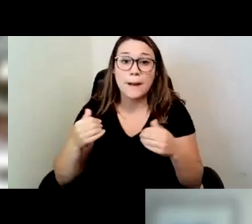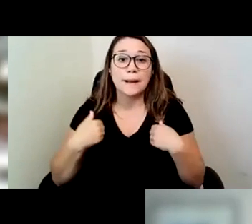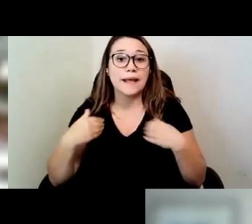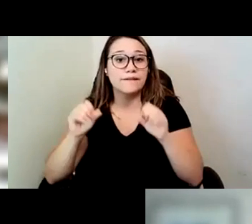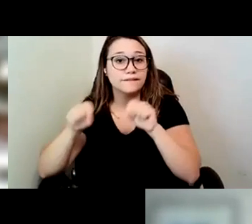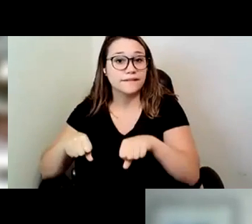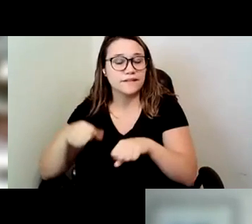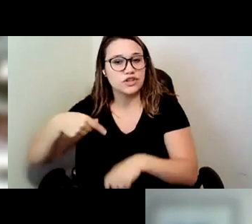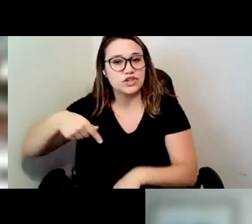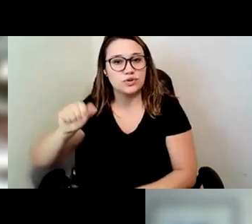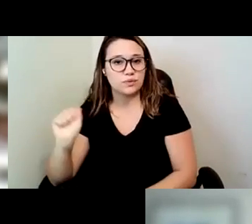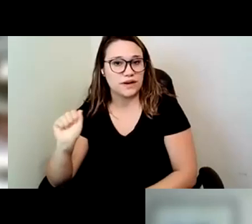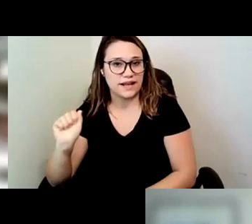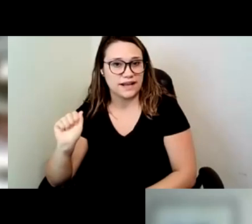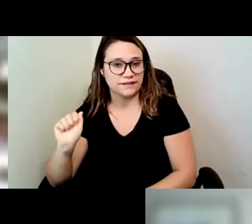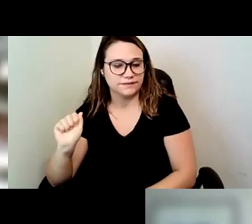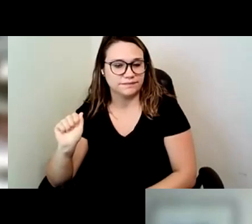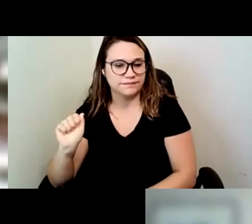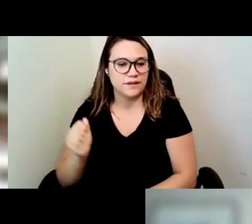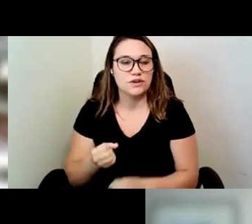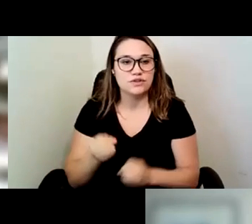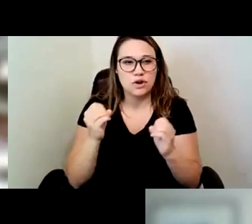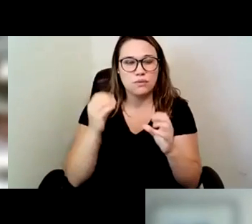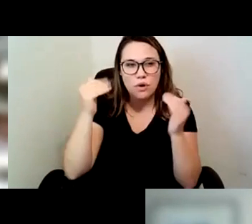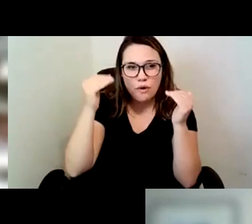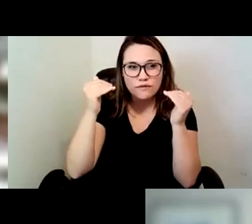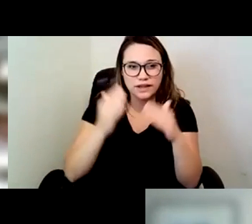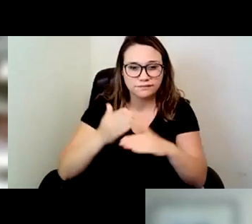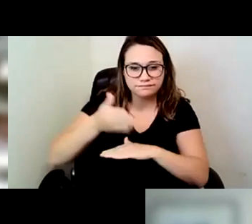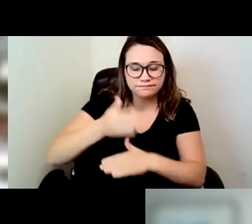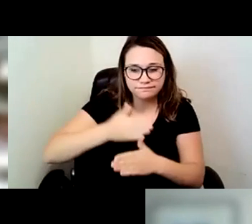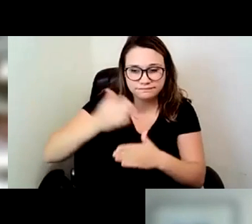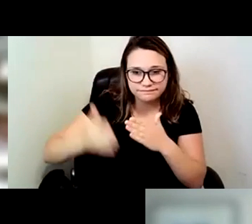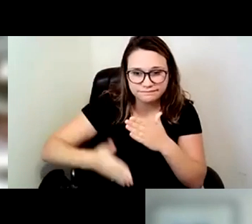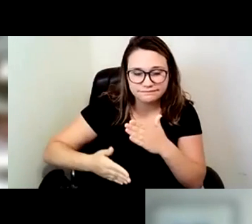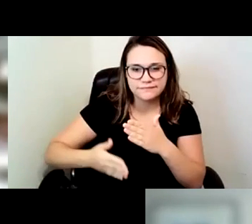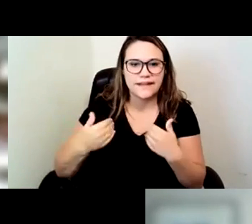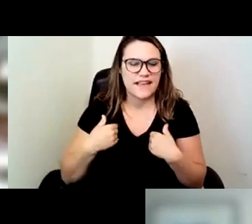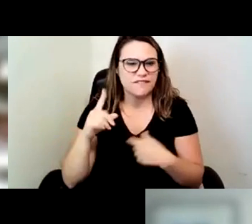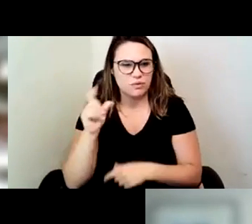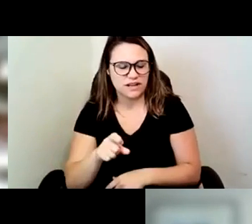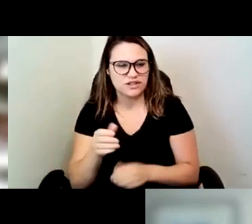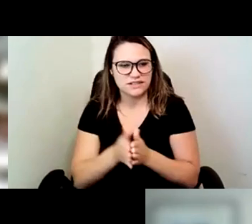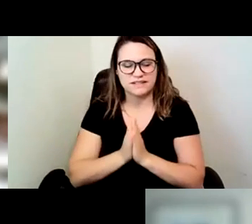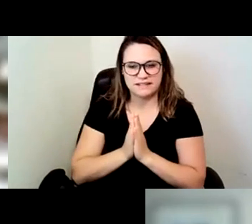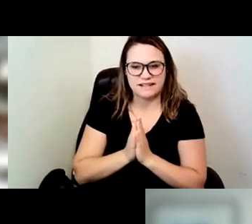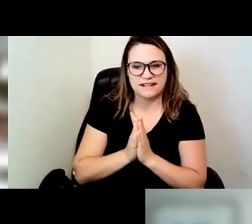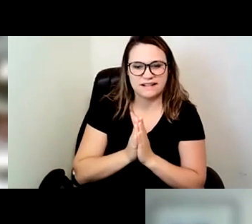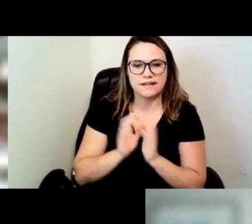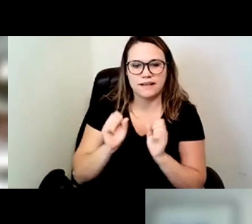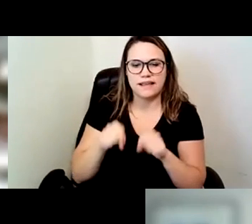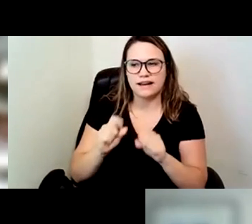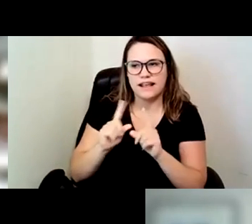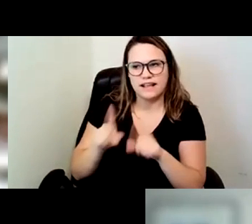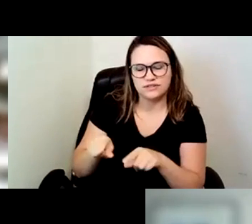hopefully be time at the end of our session today to address any questions that are submitted. So without further ado, we can begin today's